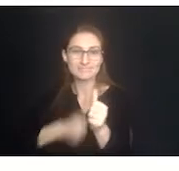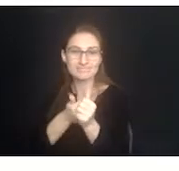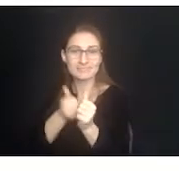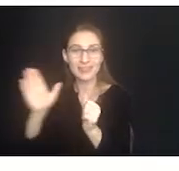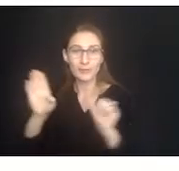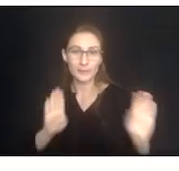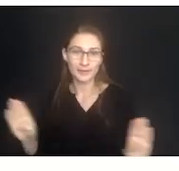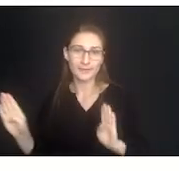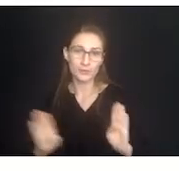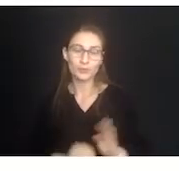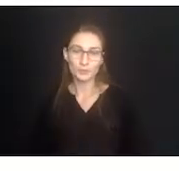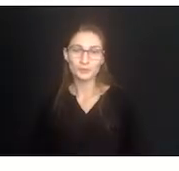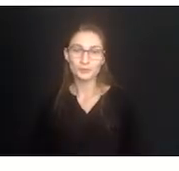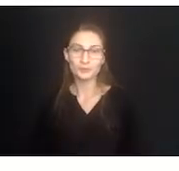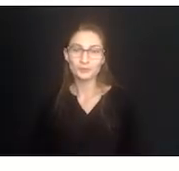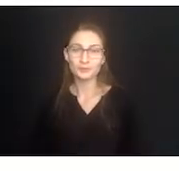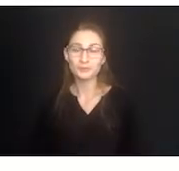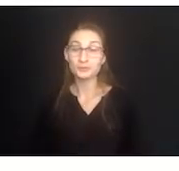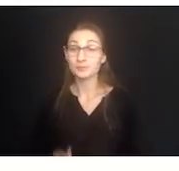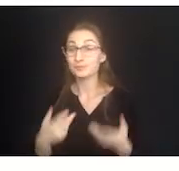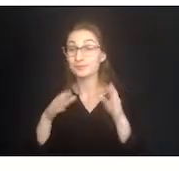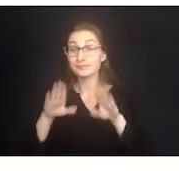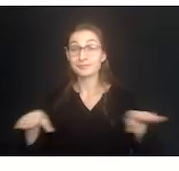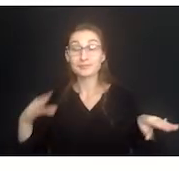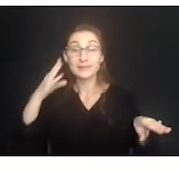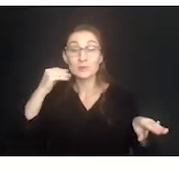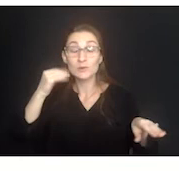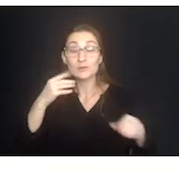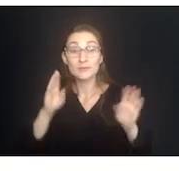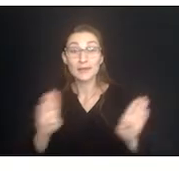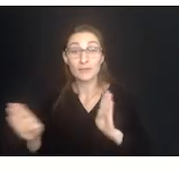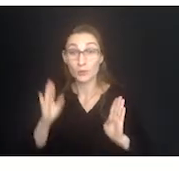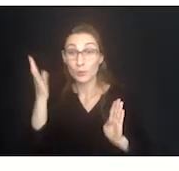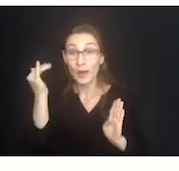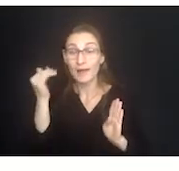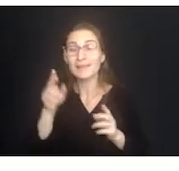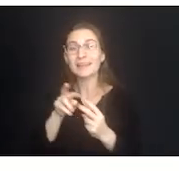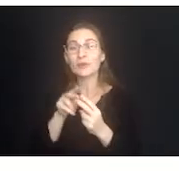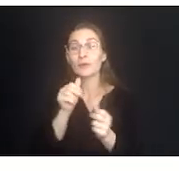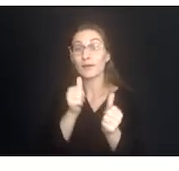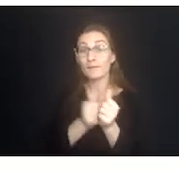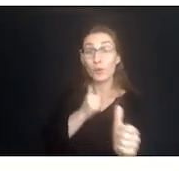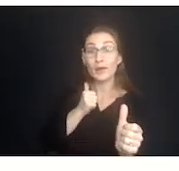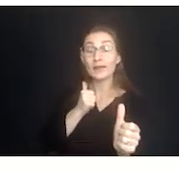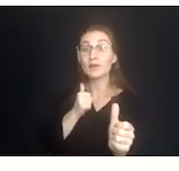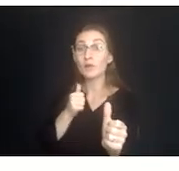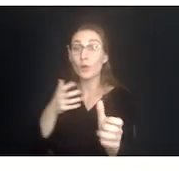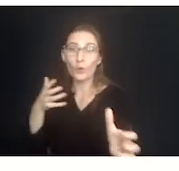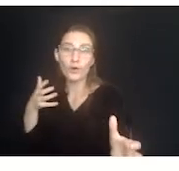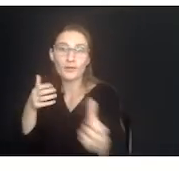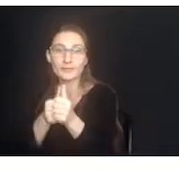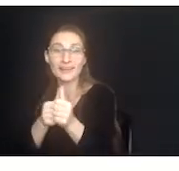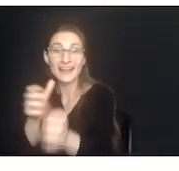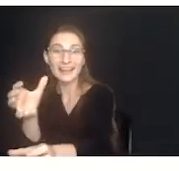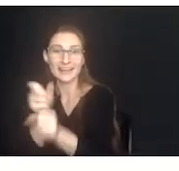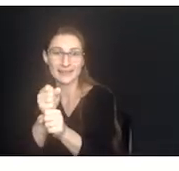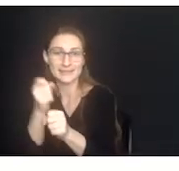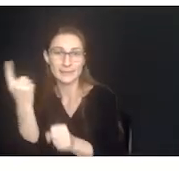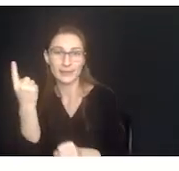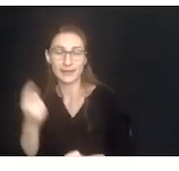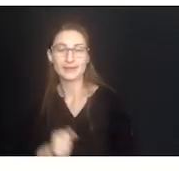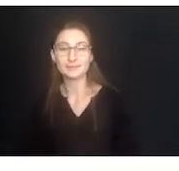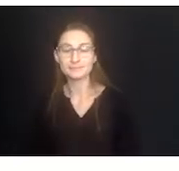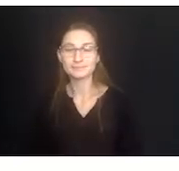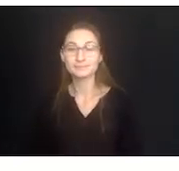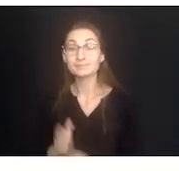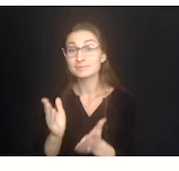all. But there's always a reason behind every behavior. Children have these behaviors to either avoid or get